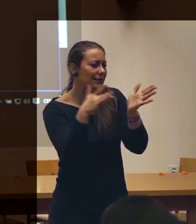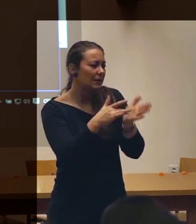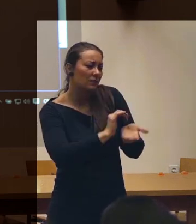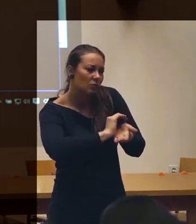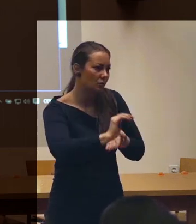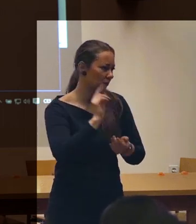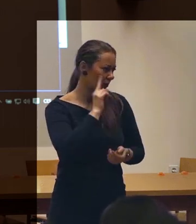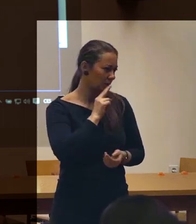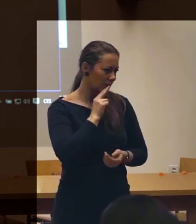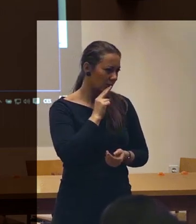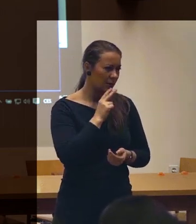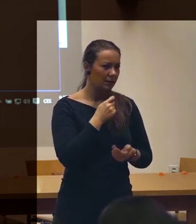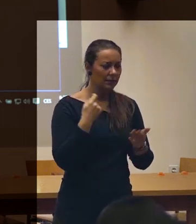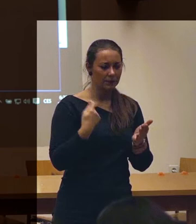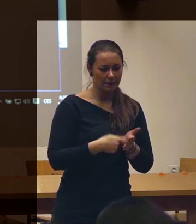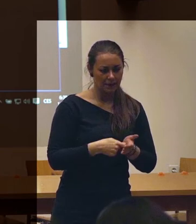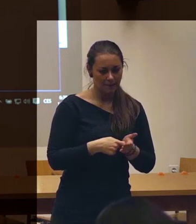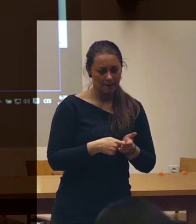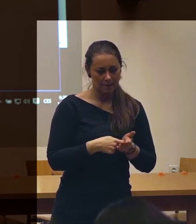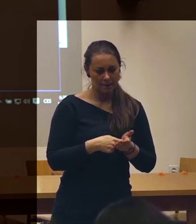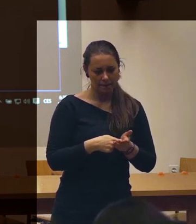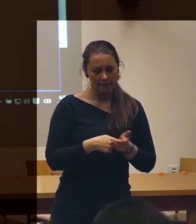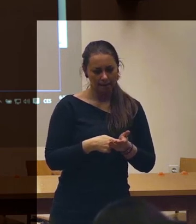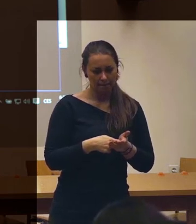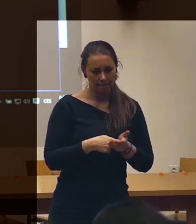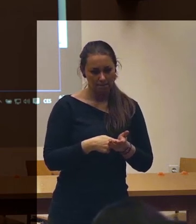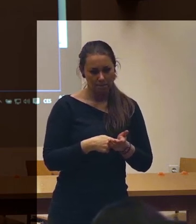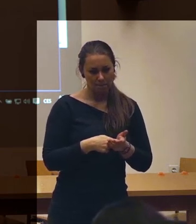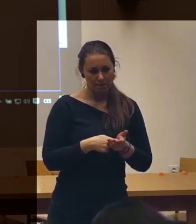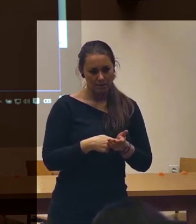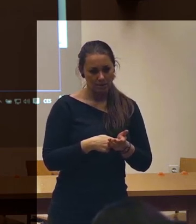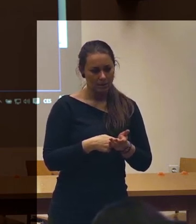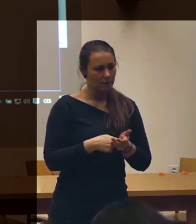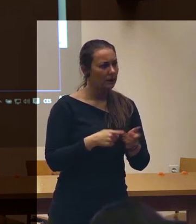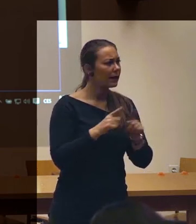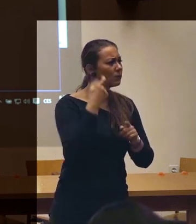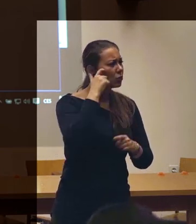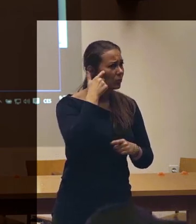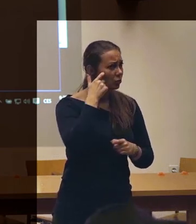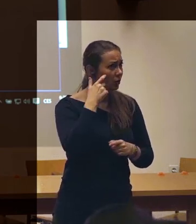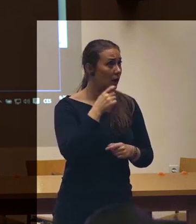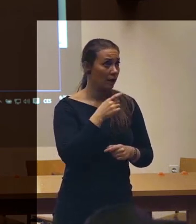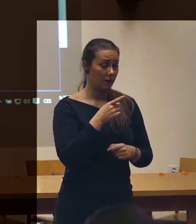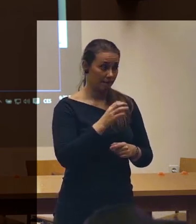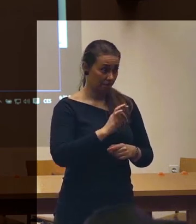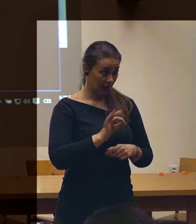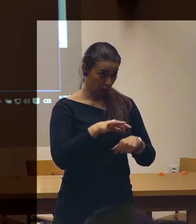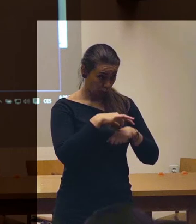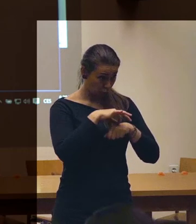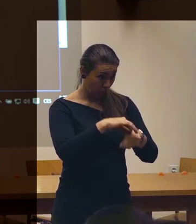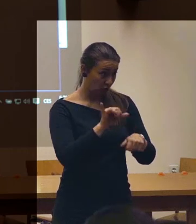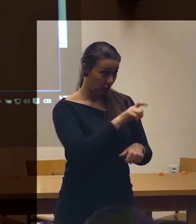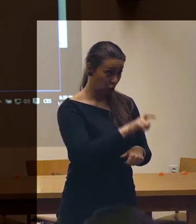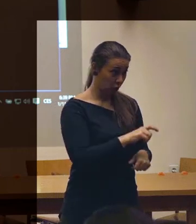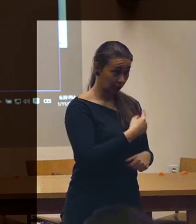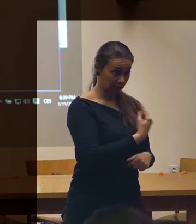also to the disability awareness for our visitors without disabilities. So they kind of use that,